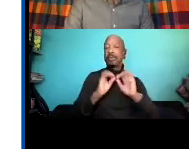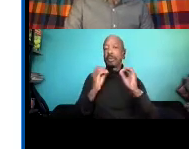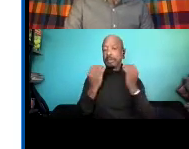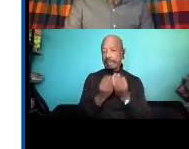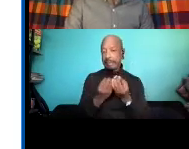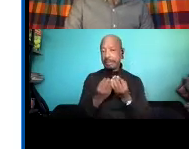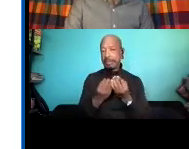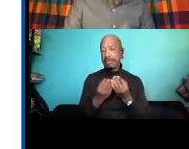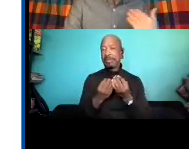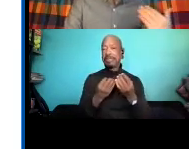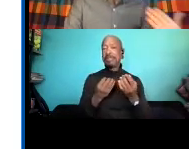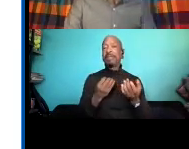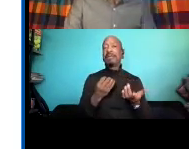can